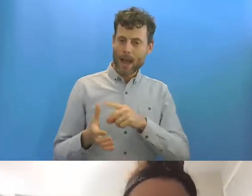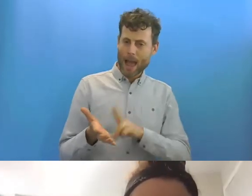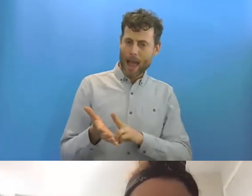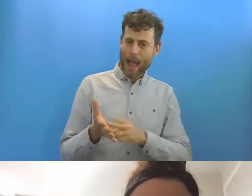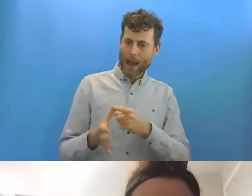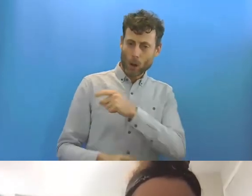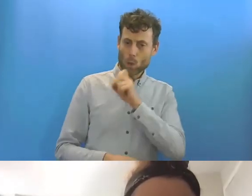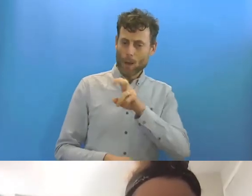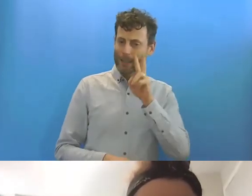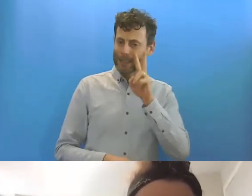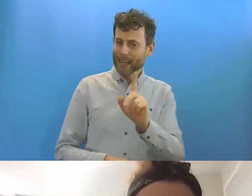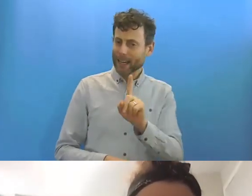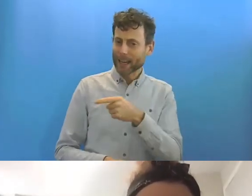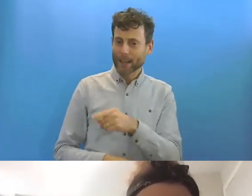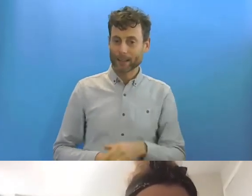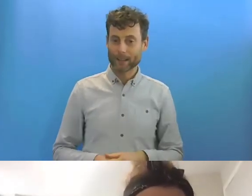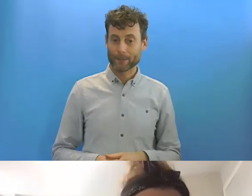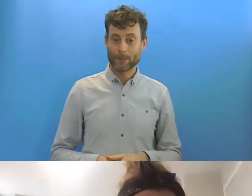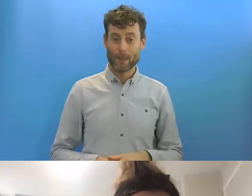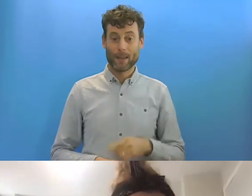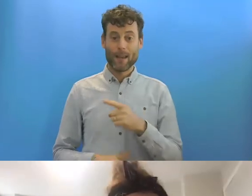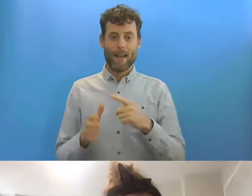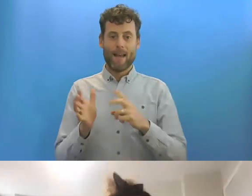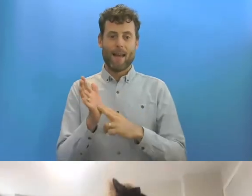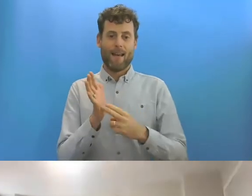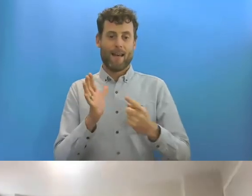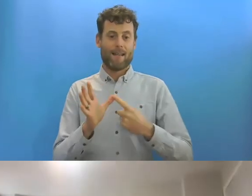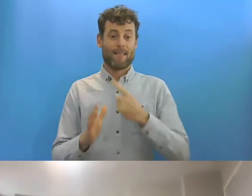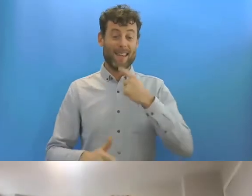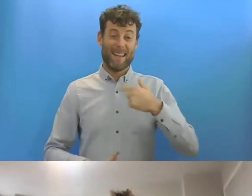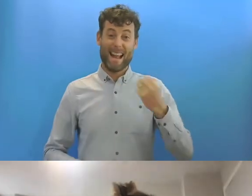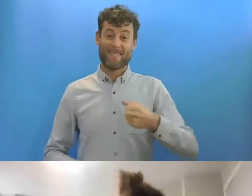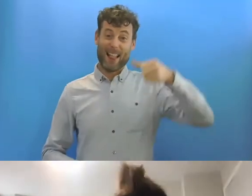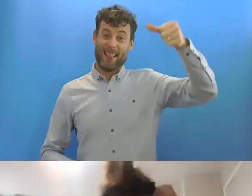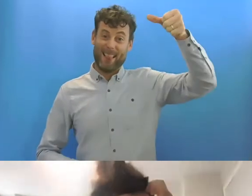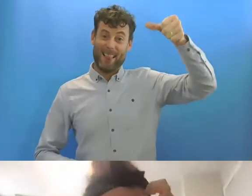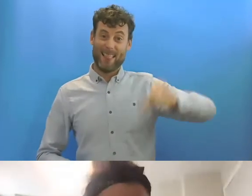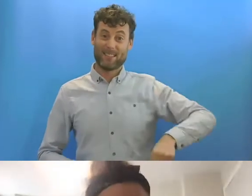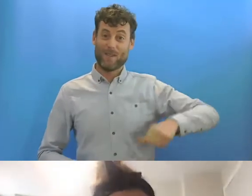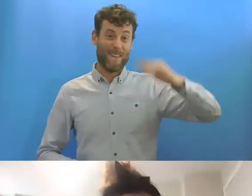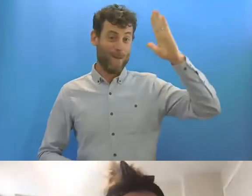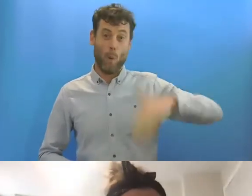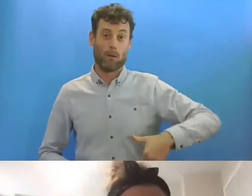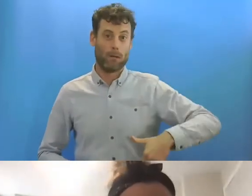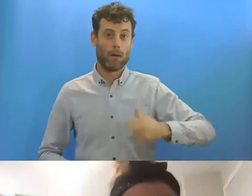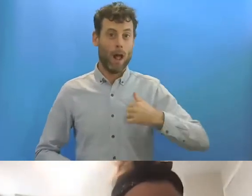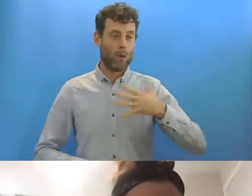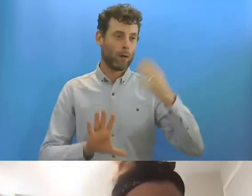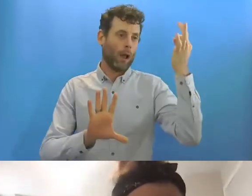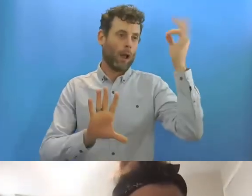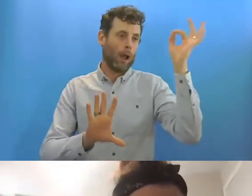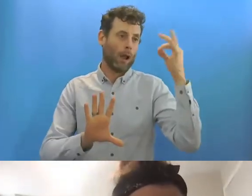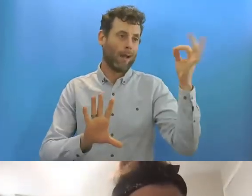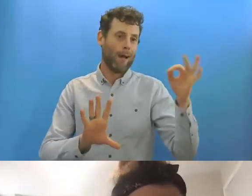looking forward to? I've literally got a list of everything. So I'm sort of looking forward to watching it in bed, in